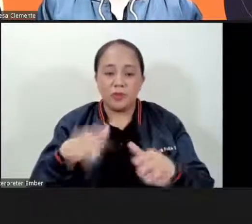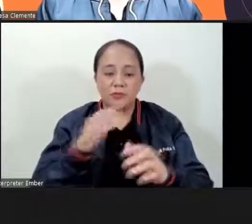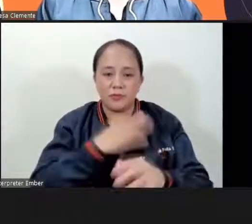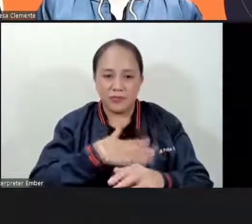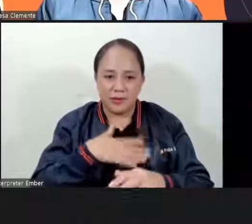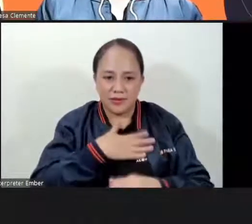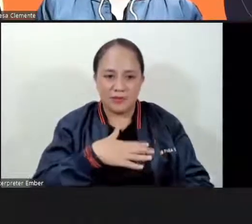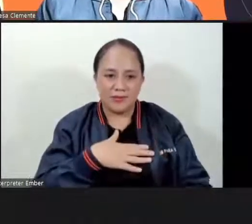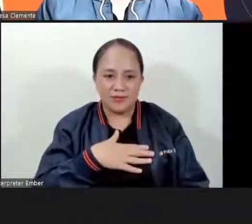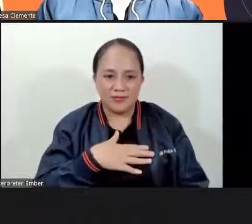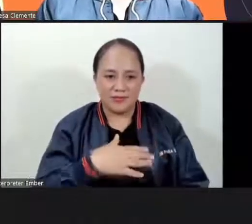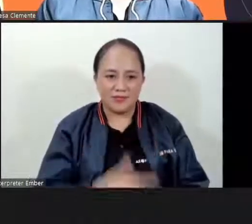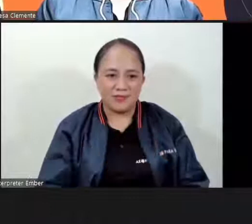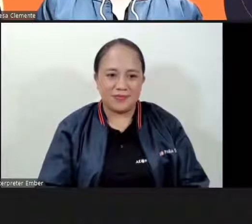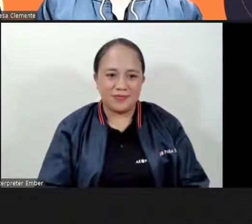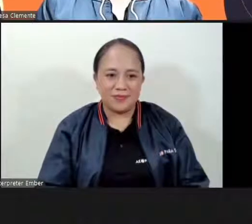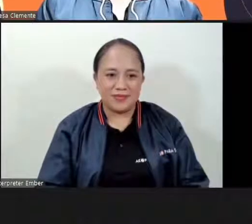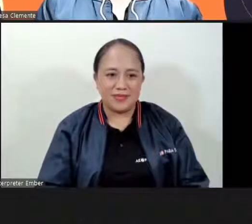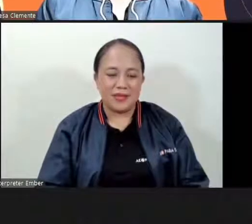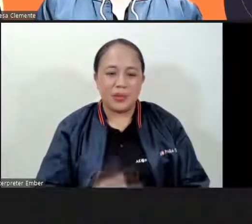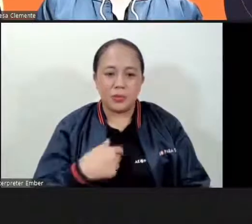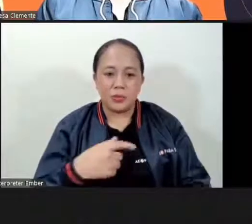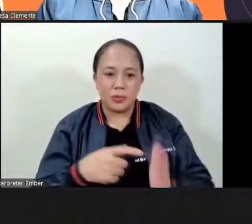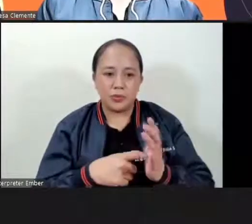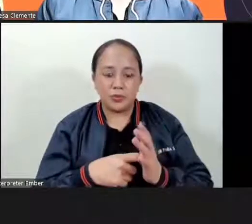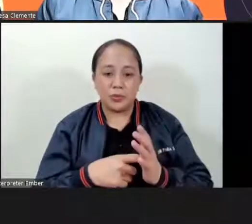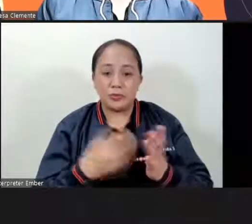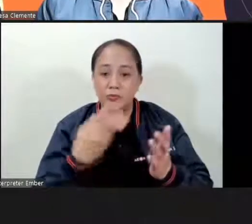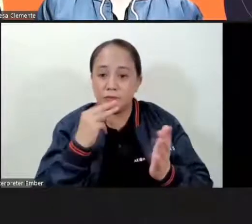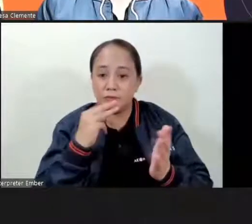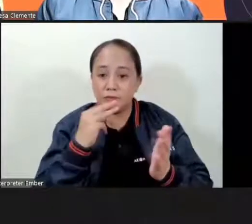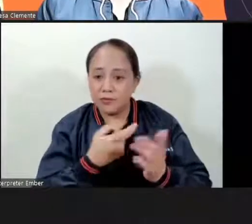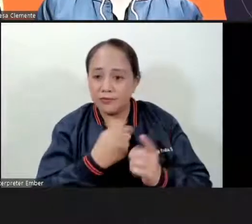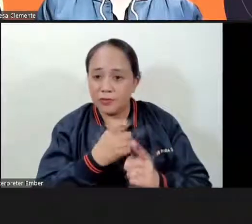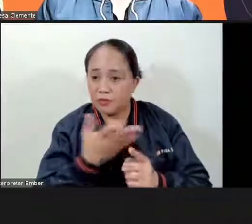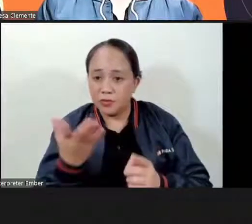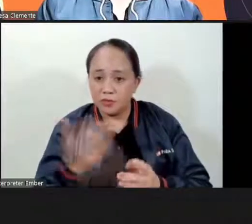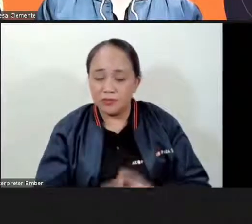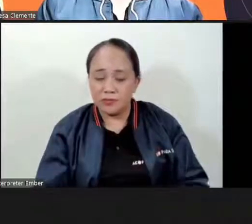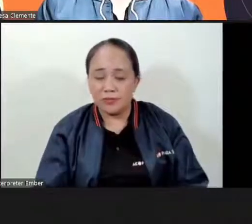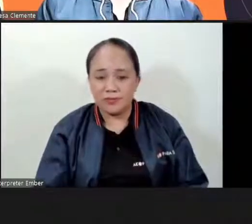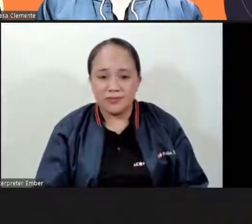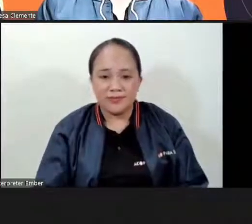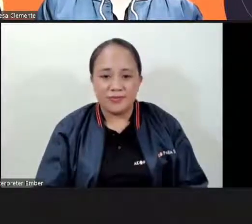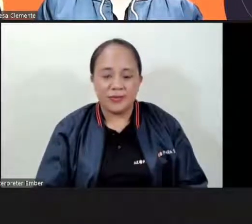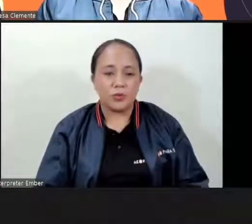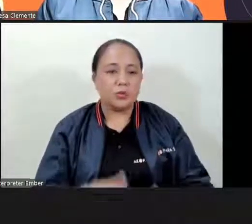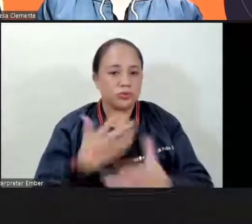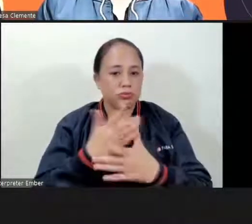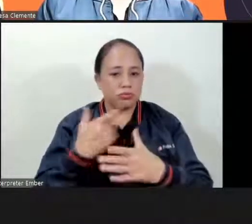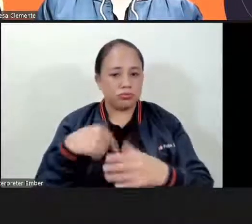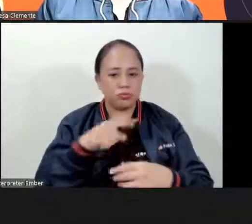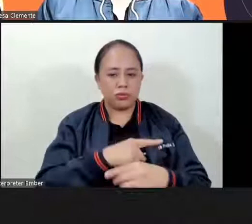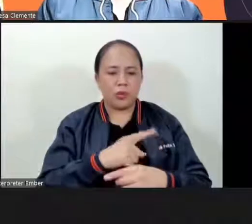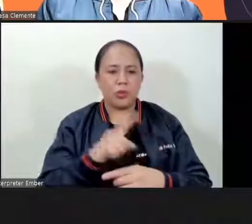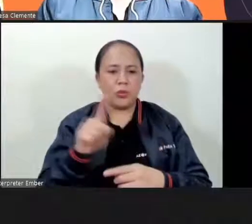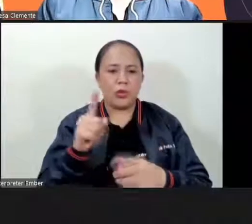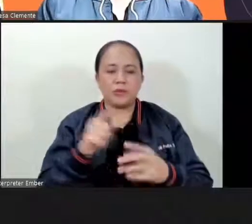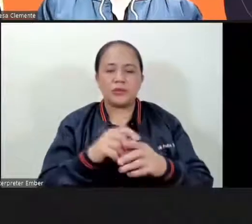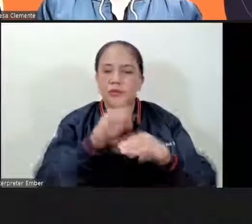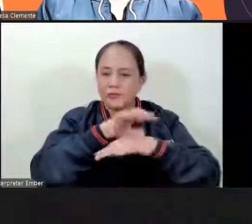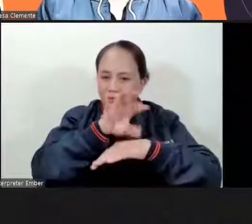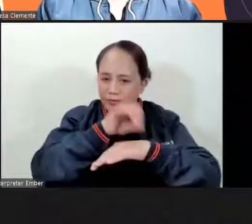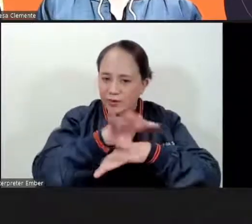please, can we request words of wisdom from you guys to share with us one practical